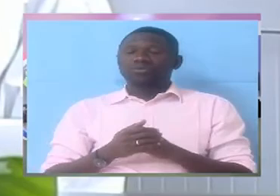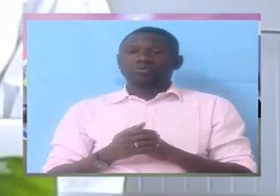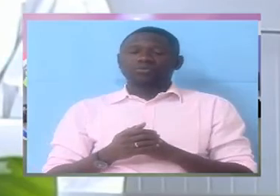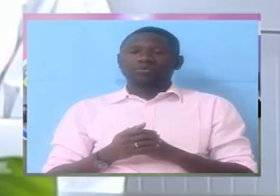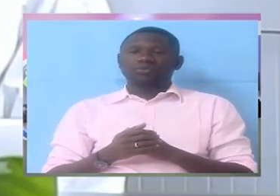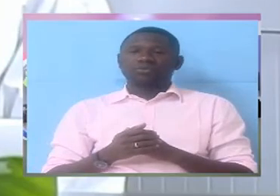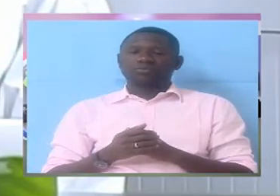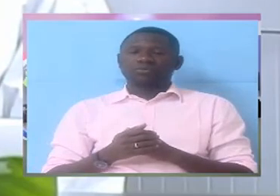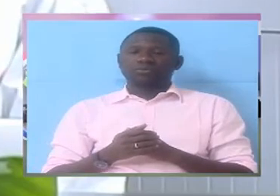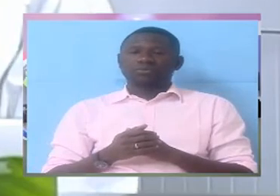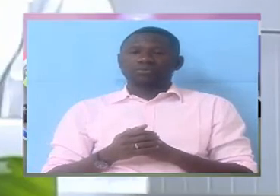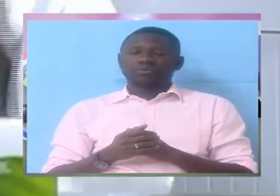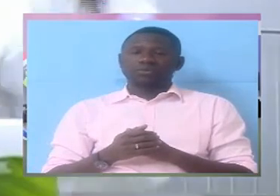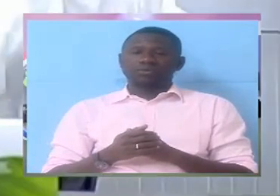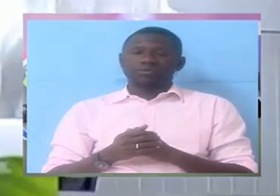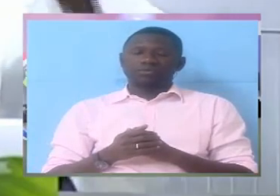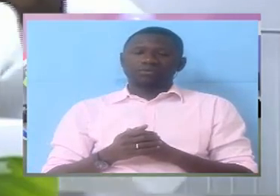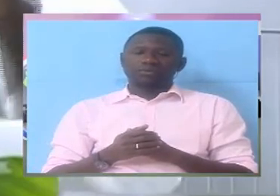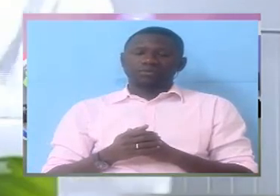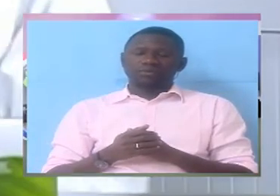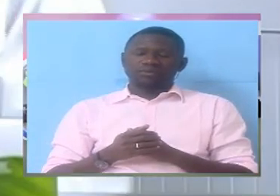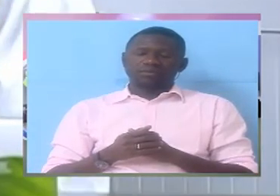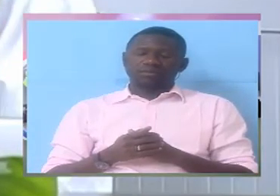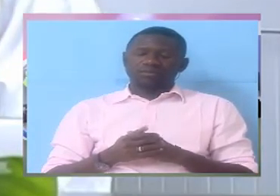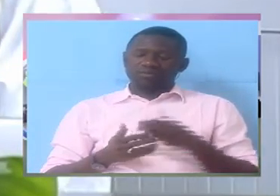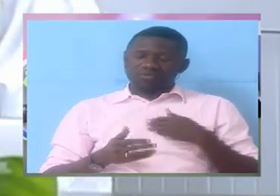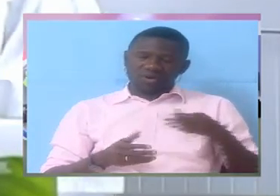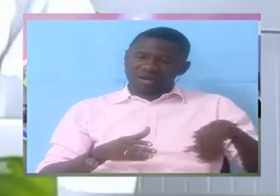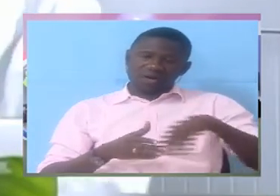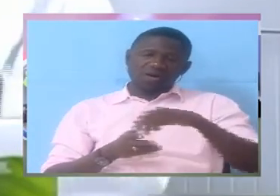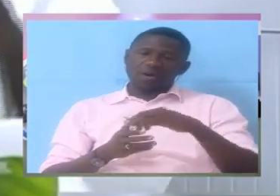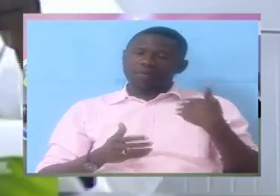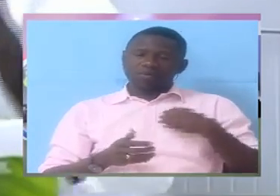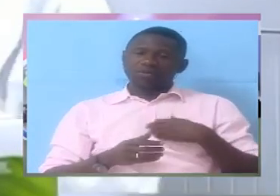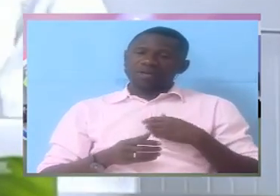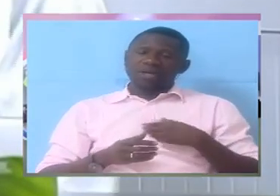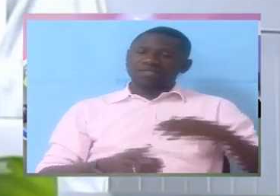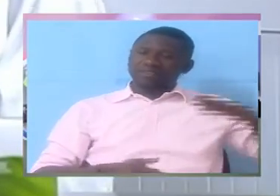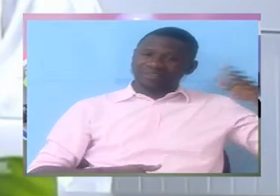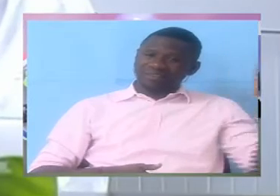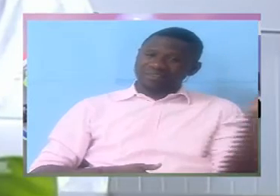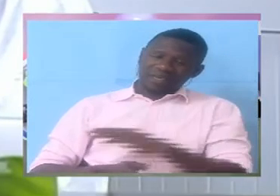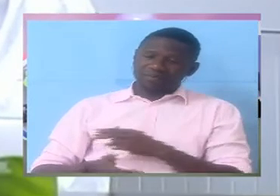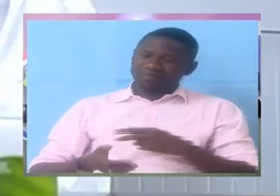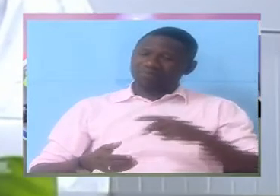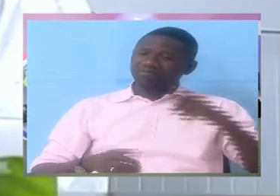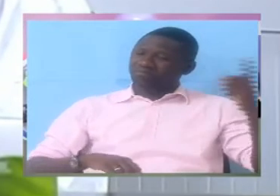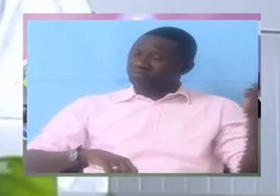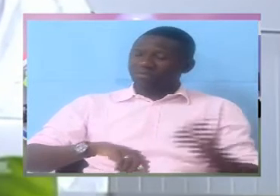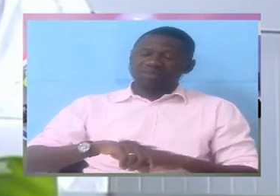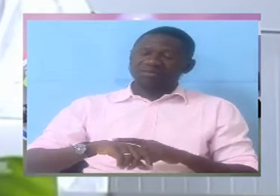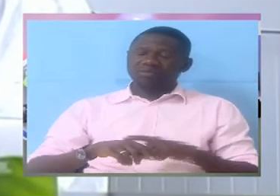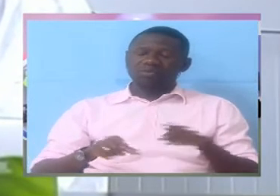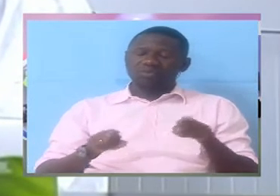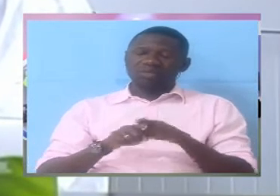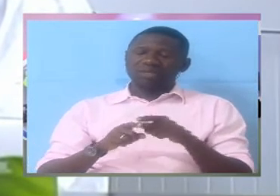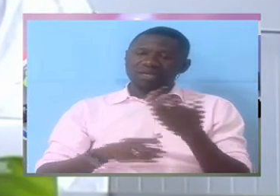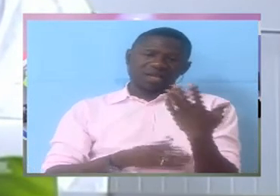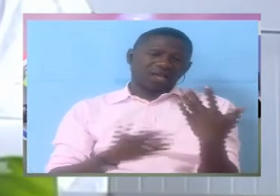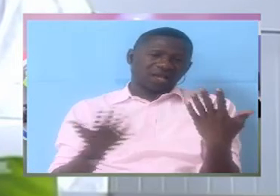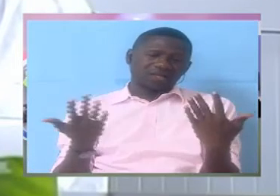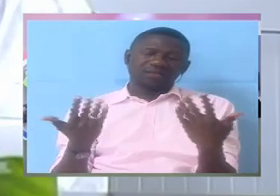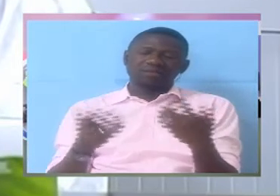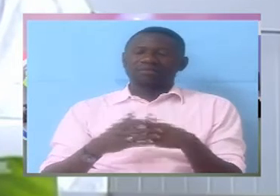wolle want to slap or beat you know with their hands until they reach to the bitumo tumole